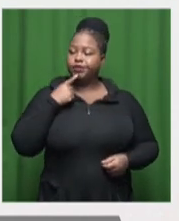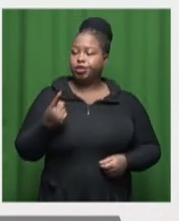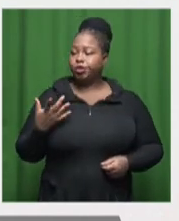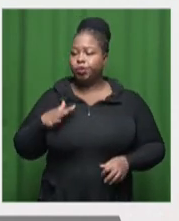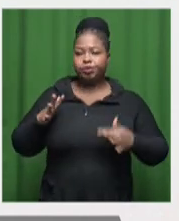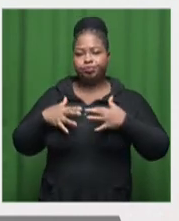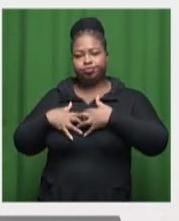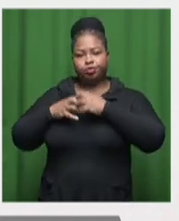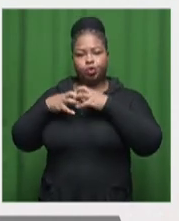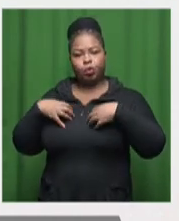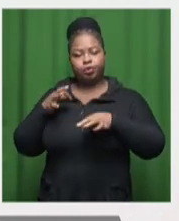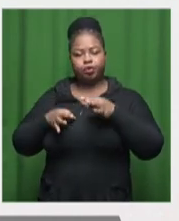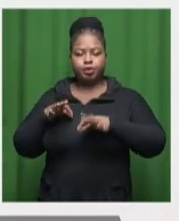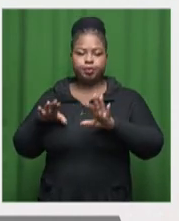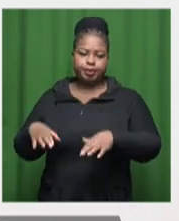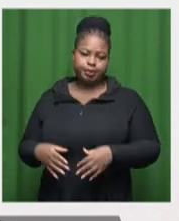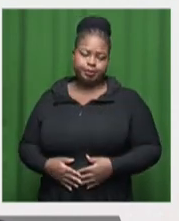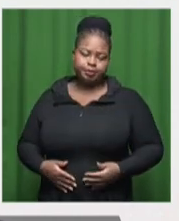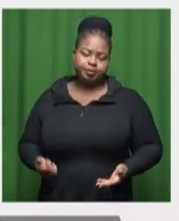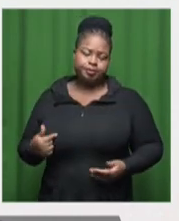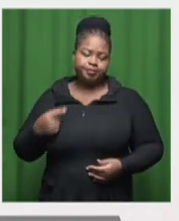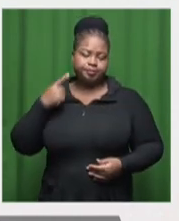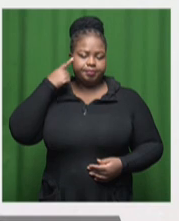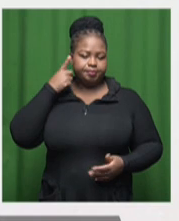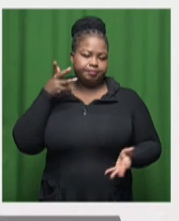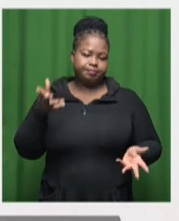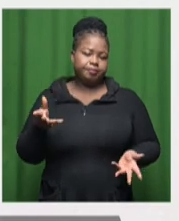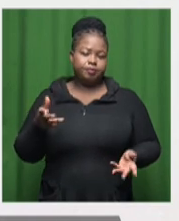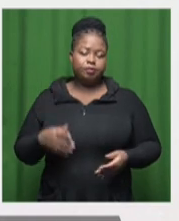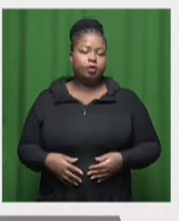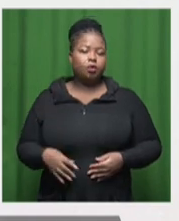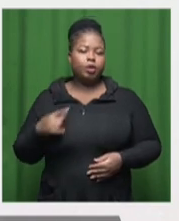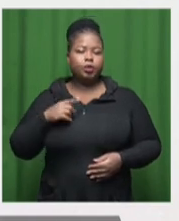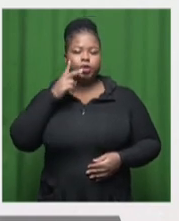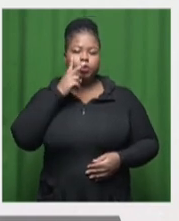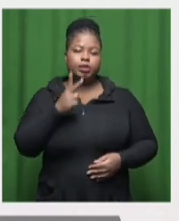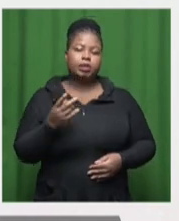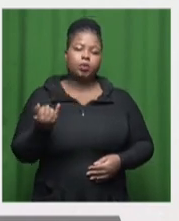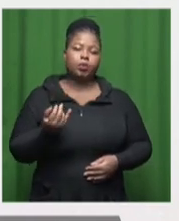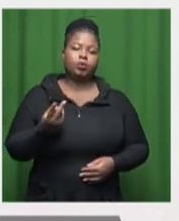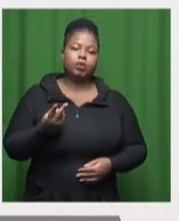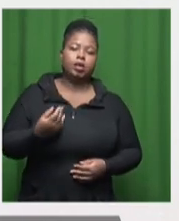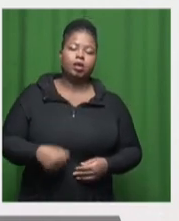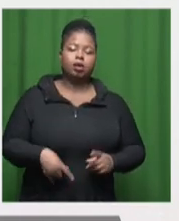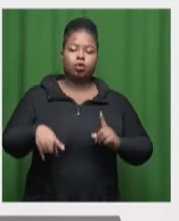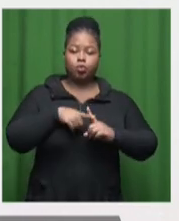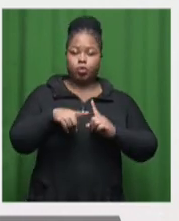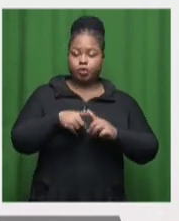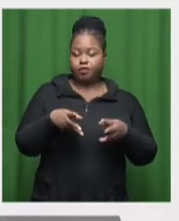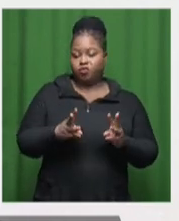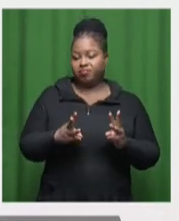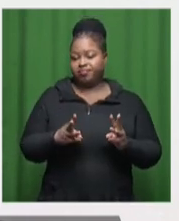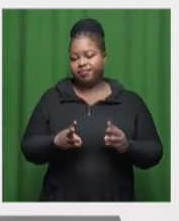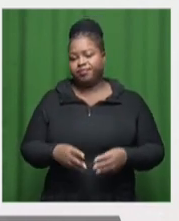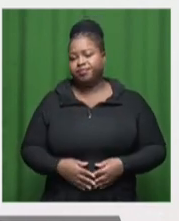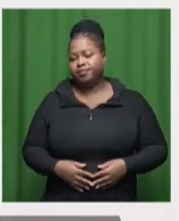to form a new political party. So I suppose it's about looking at it also from the optimistic side, to